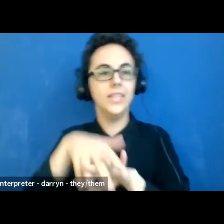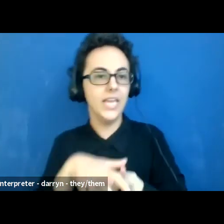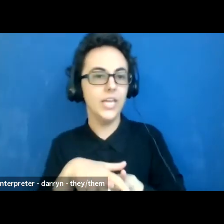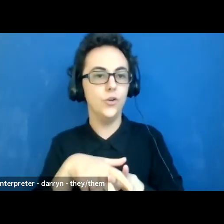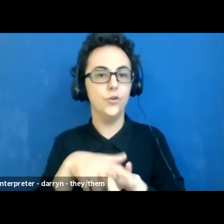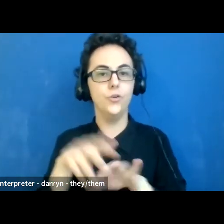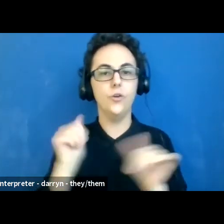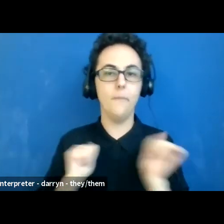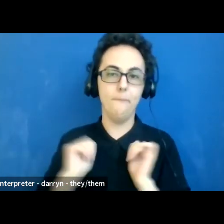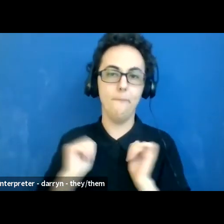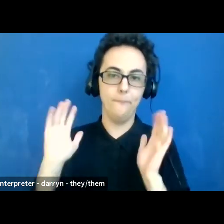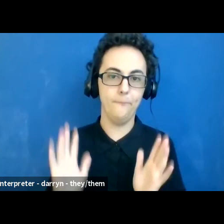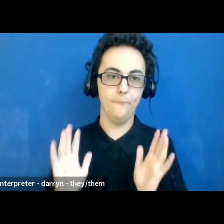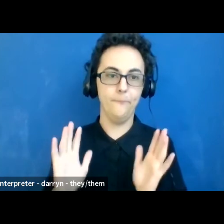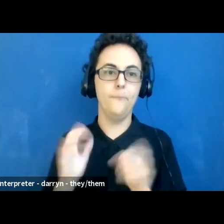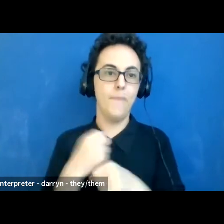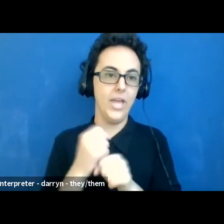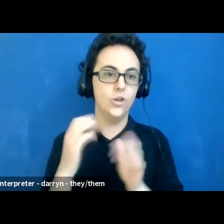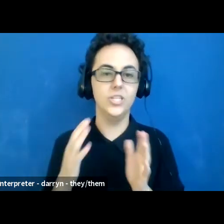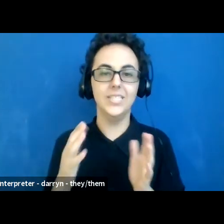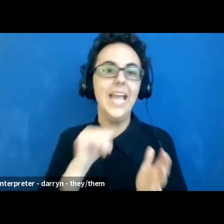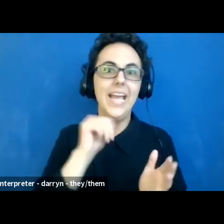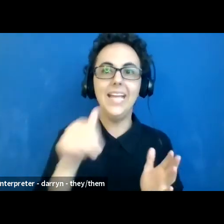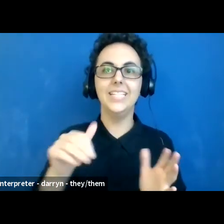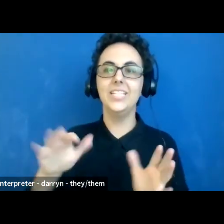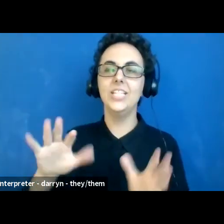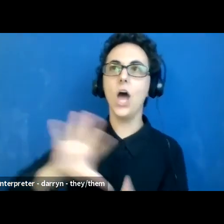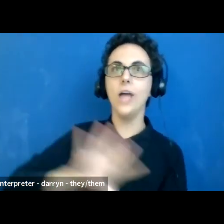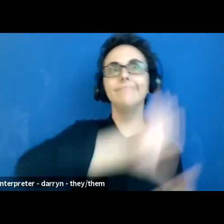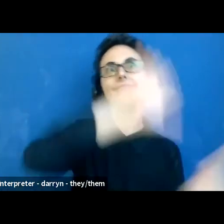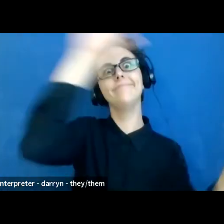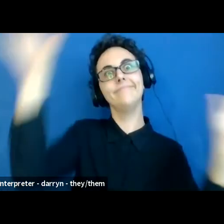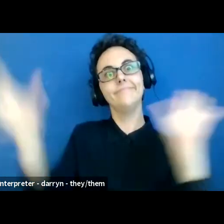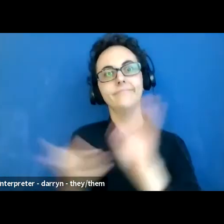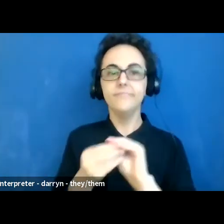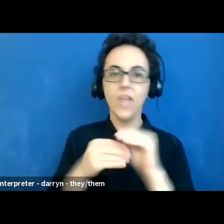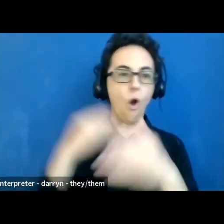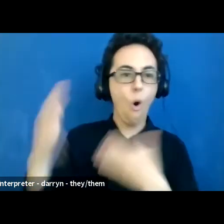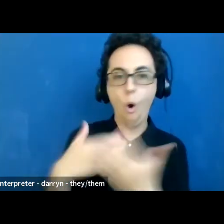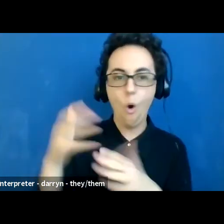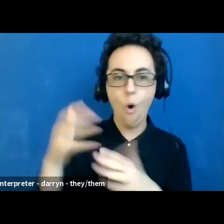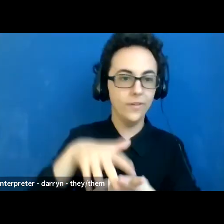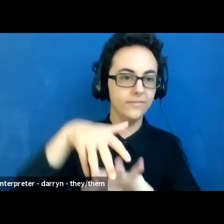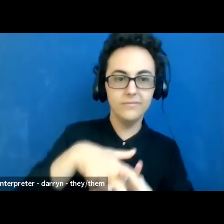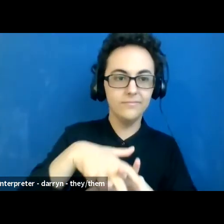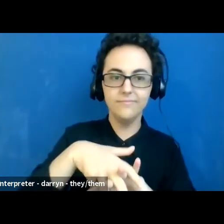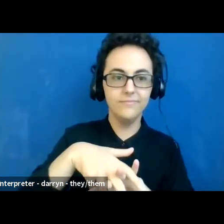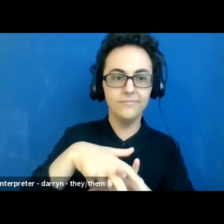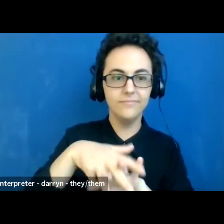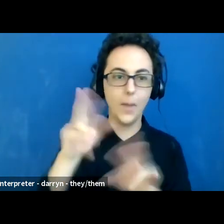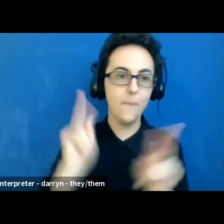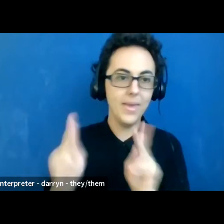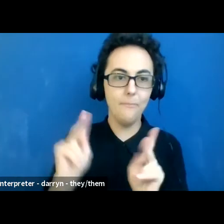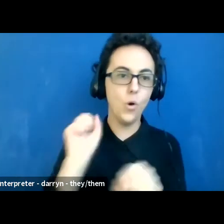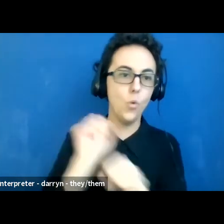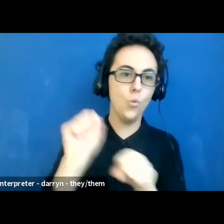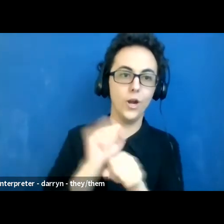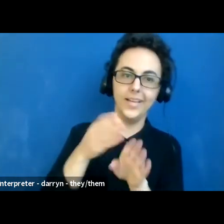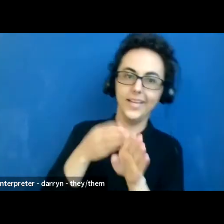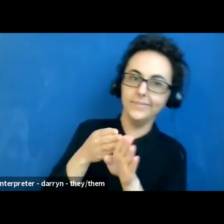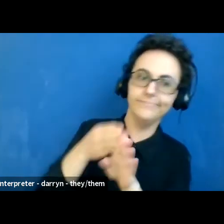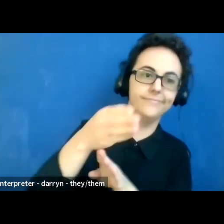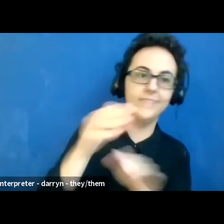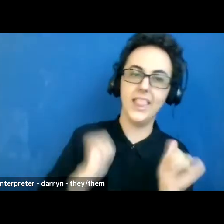is it a series of opinions and truths held by all Native and Indigenous folks working in this industry. I hope rather